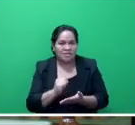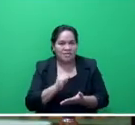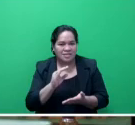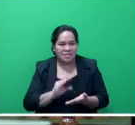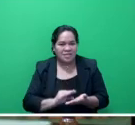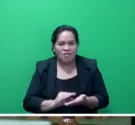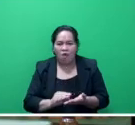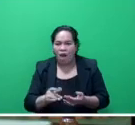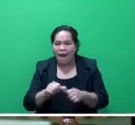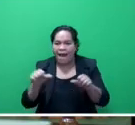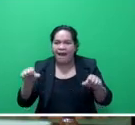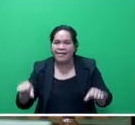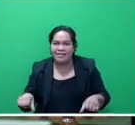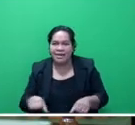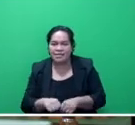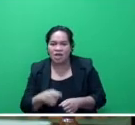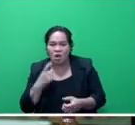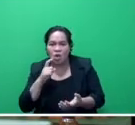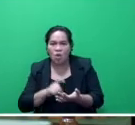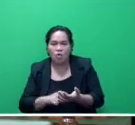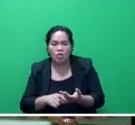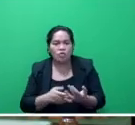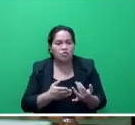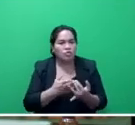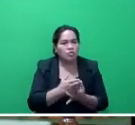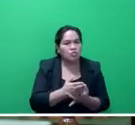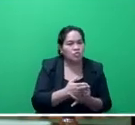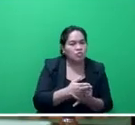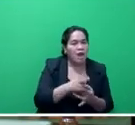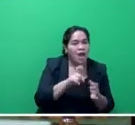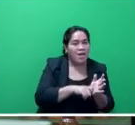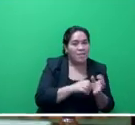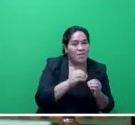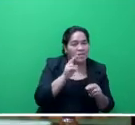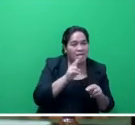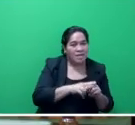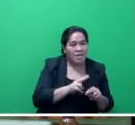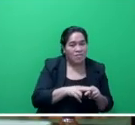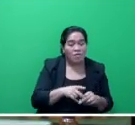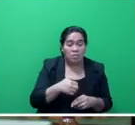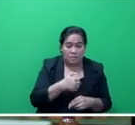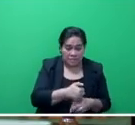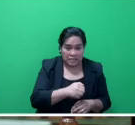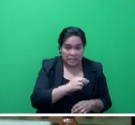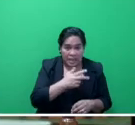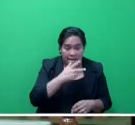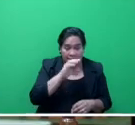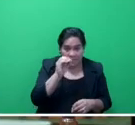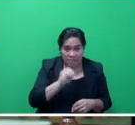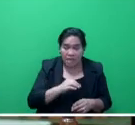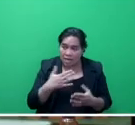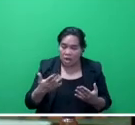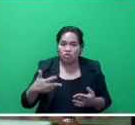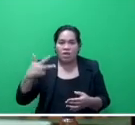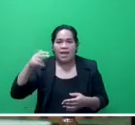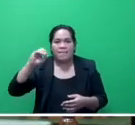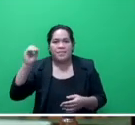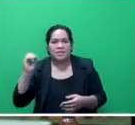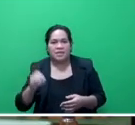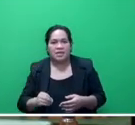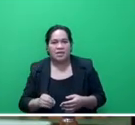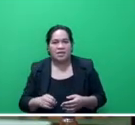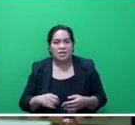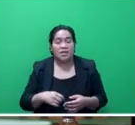loans by the Fiji Development Bank from 6% to 8% and increase the loan limit for the subsidy from $50,000